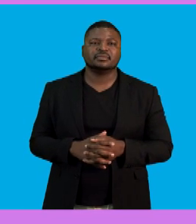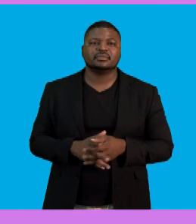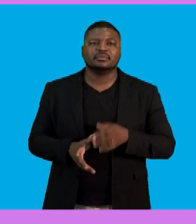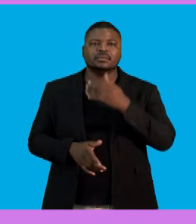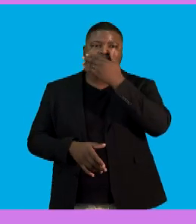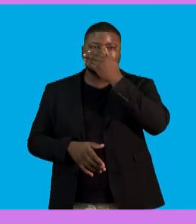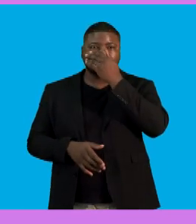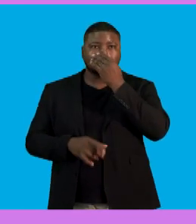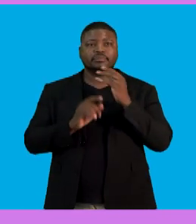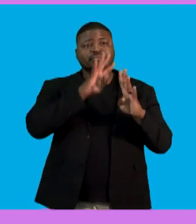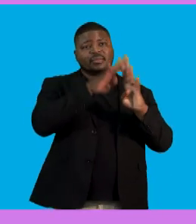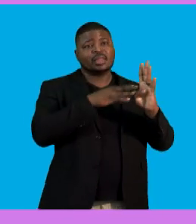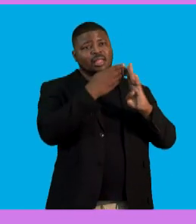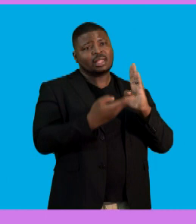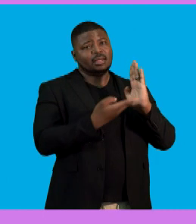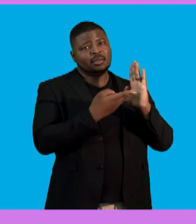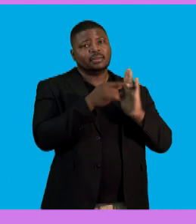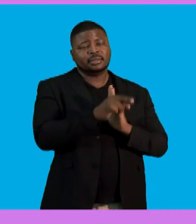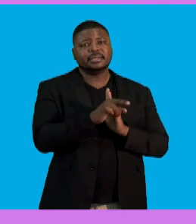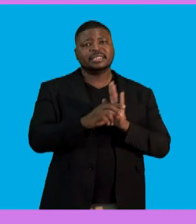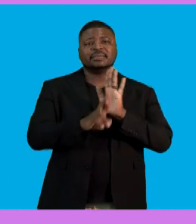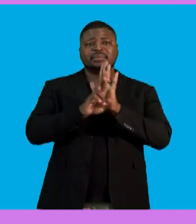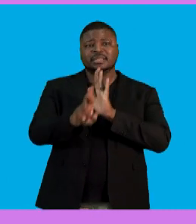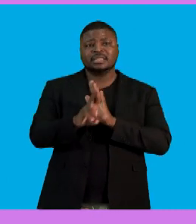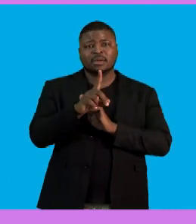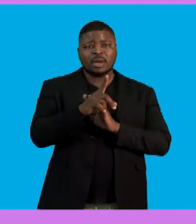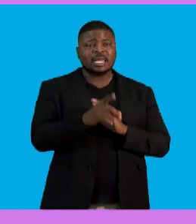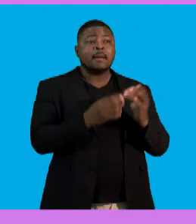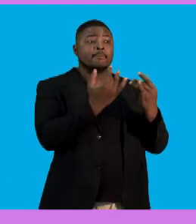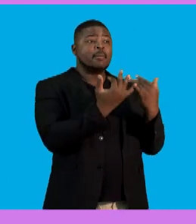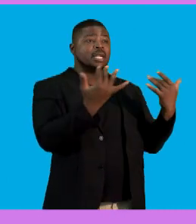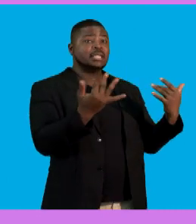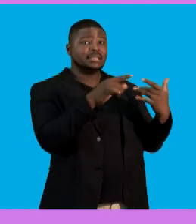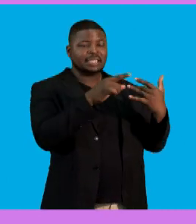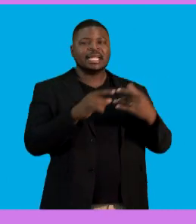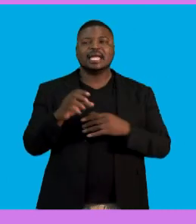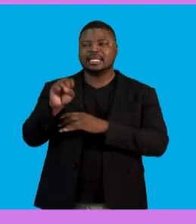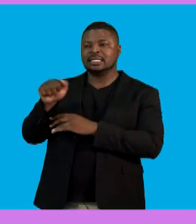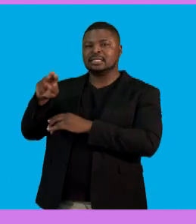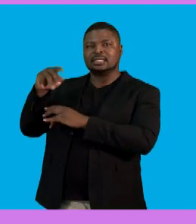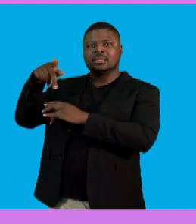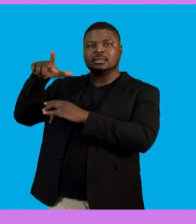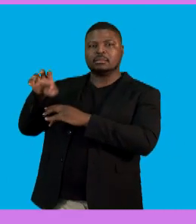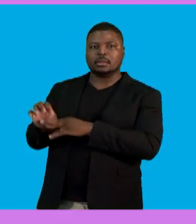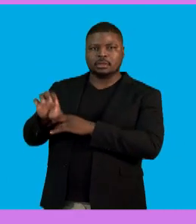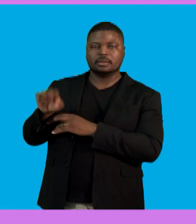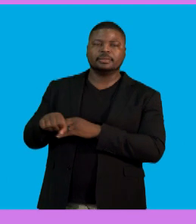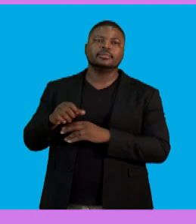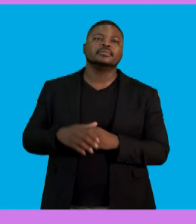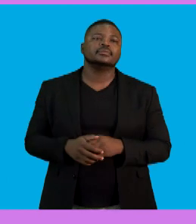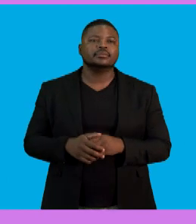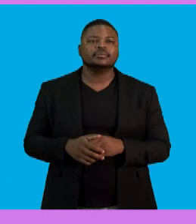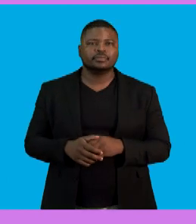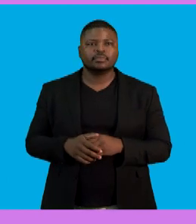All right. The table below is a representation of populations and samples. Study the table and decide whether each of the